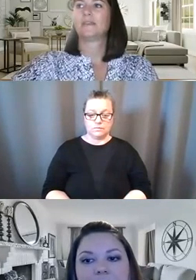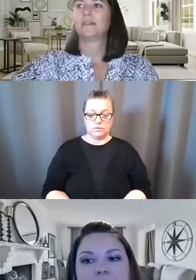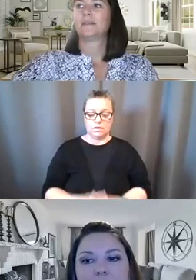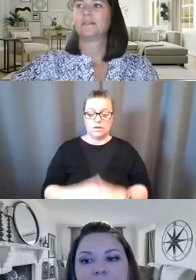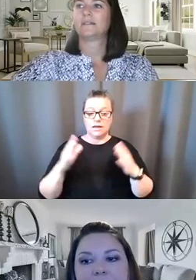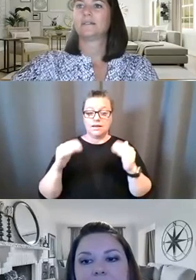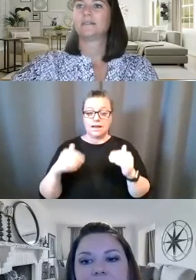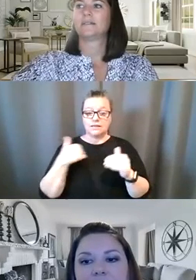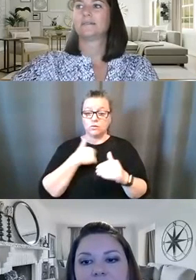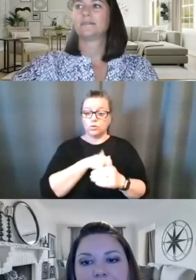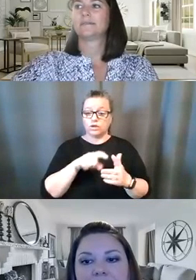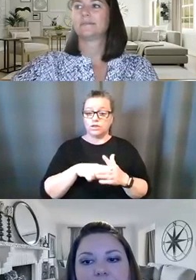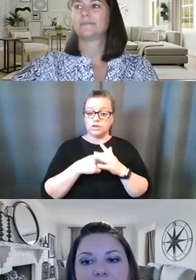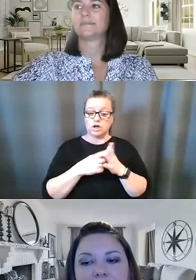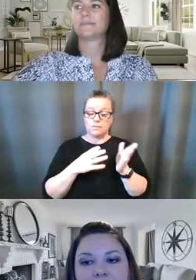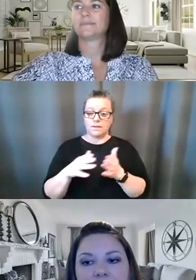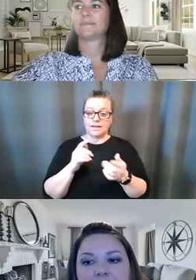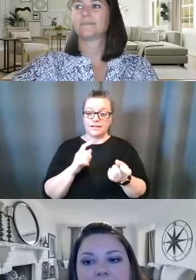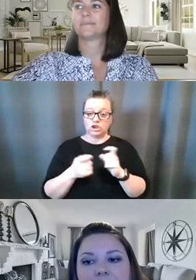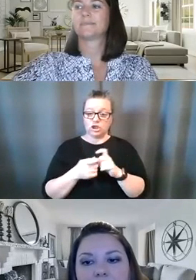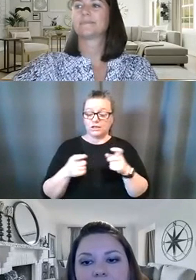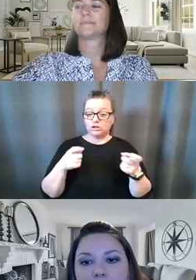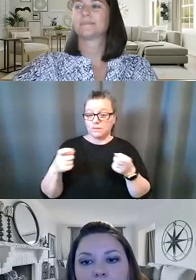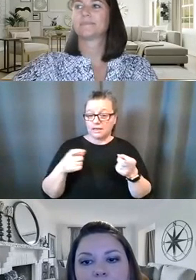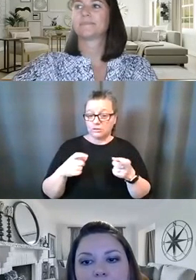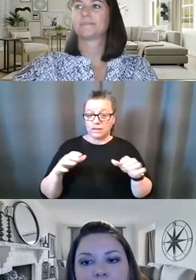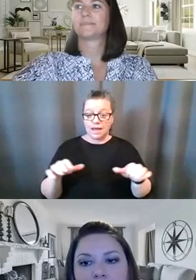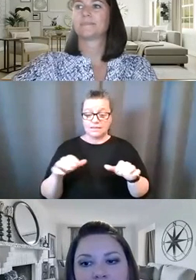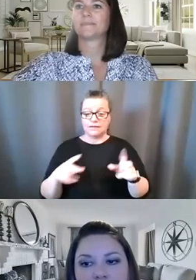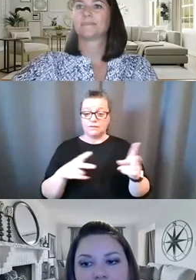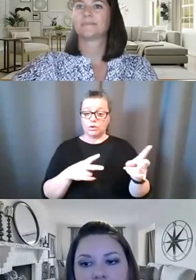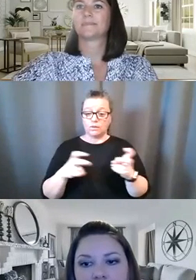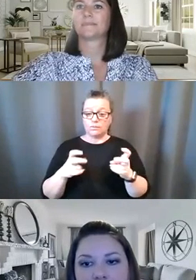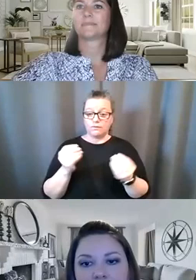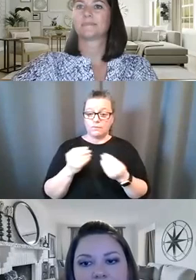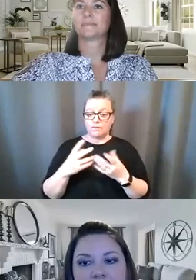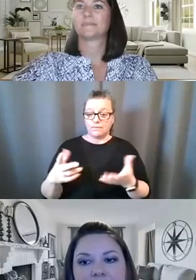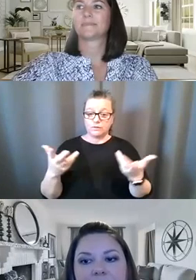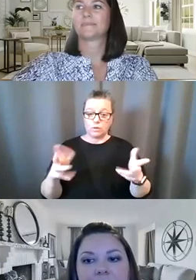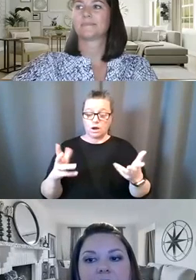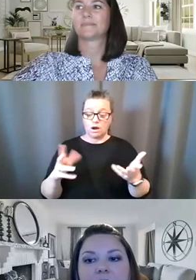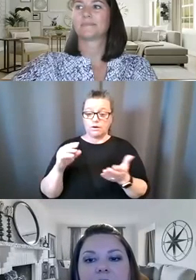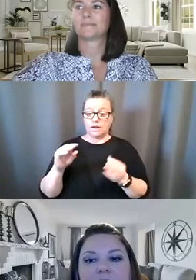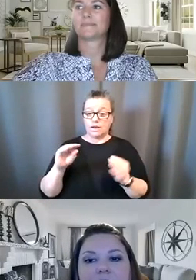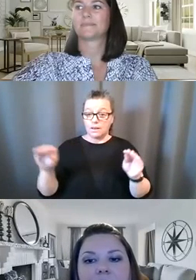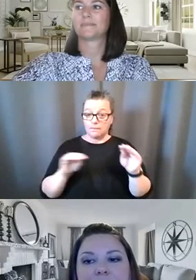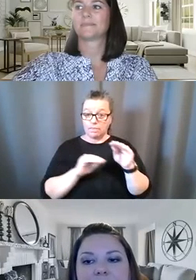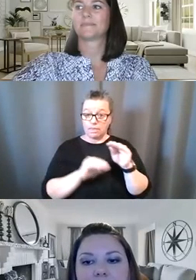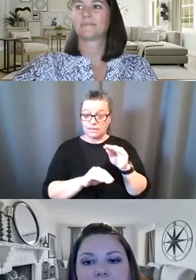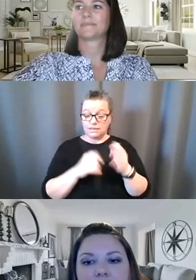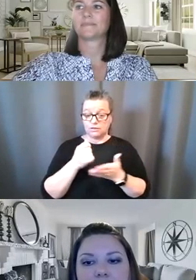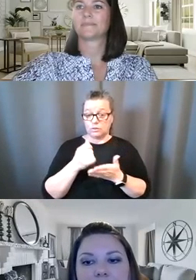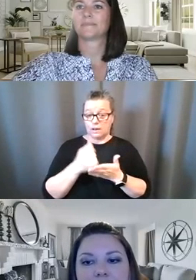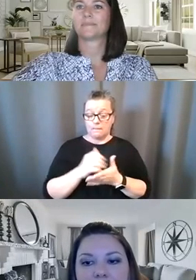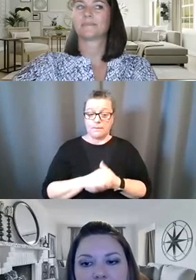Next, we're going to start planning some change management activities, and we're going to pull from the information we've already plugged in to help us